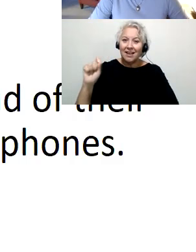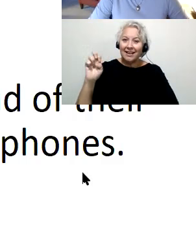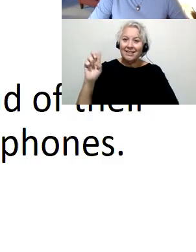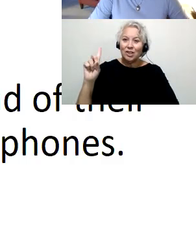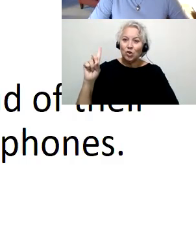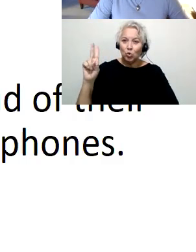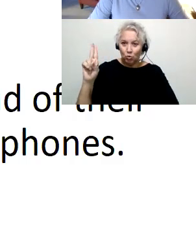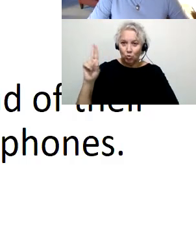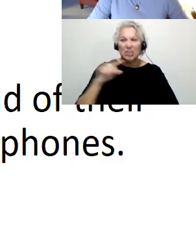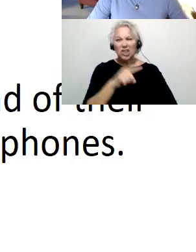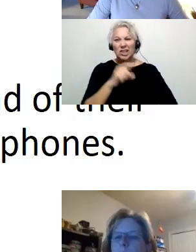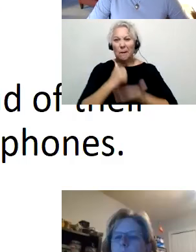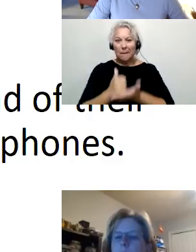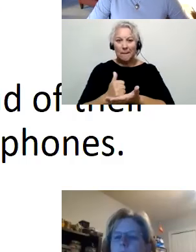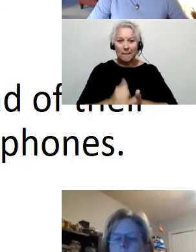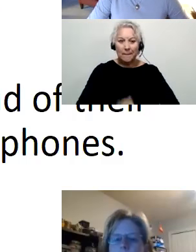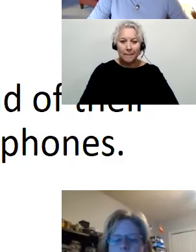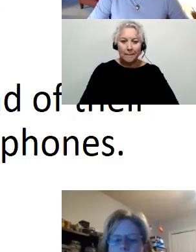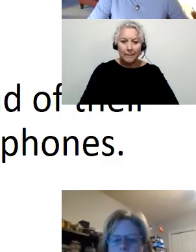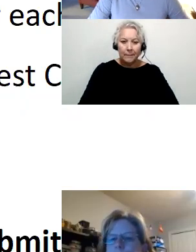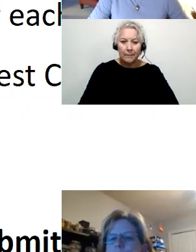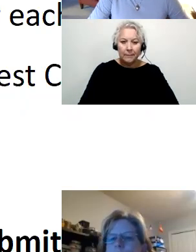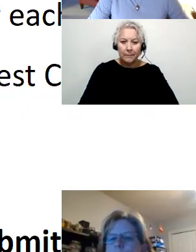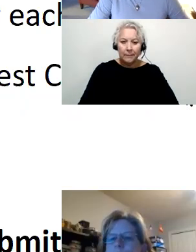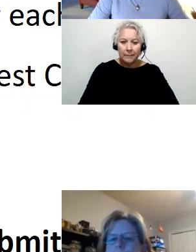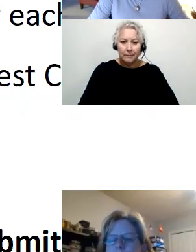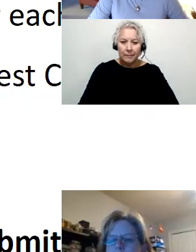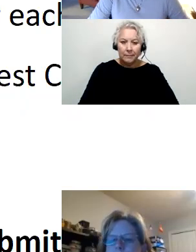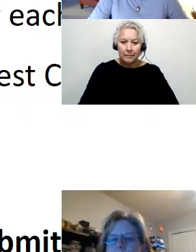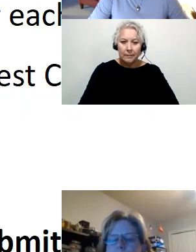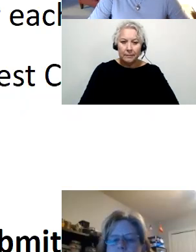kosmani@cornell.edu, and she can assist you that way.